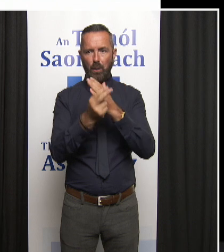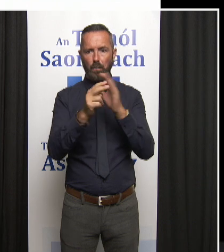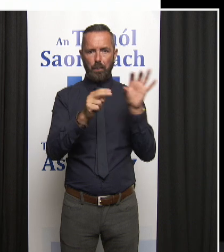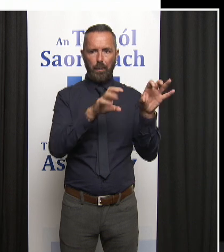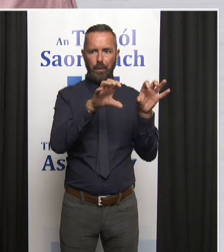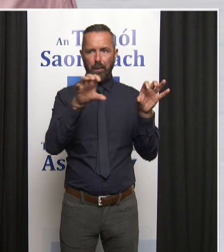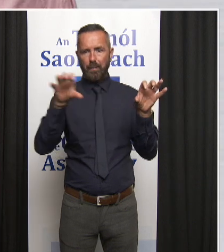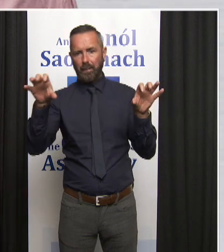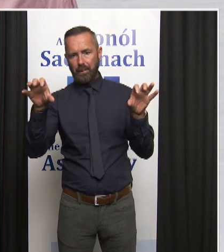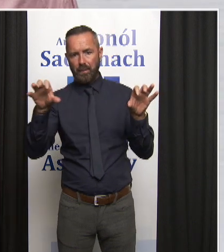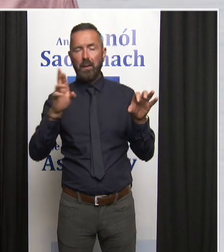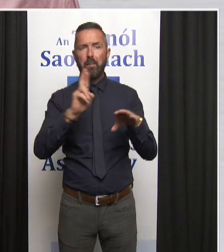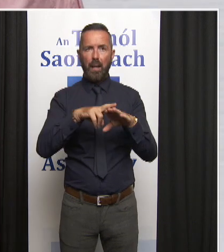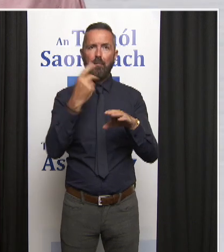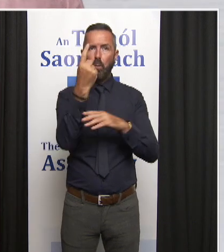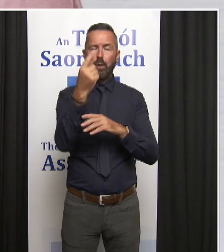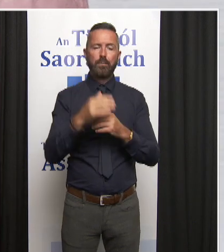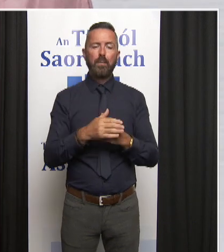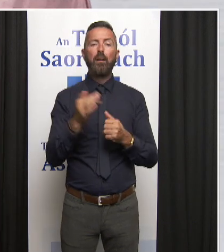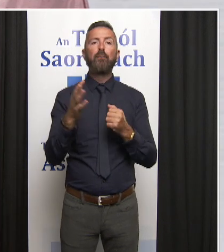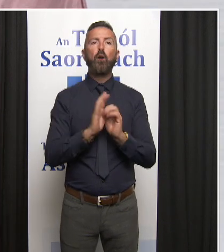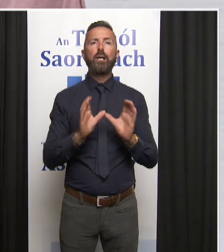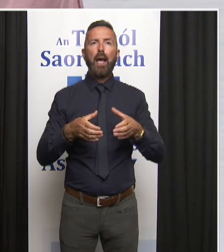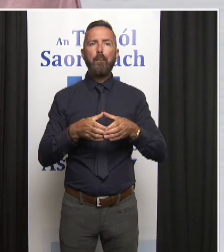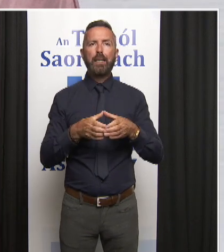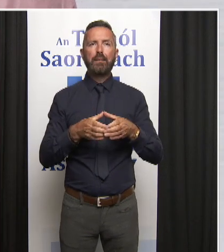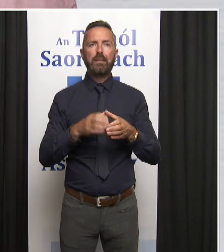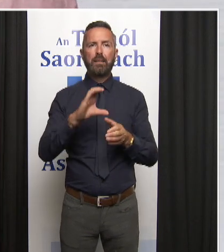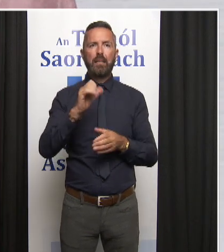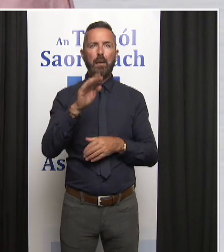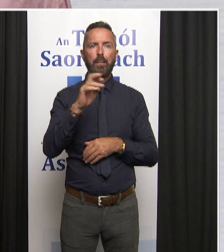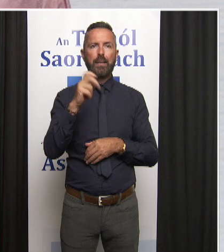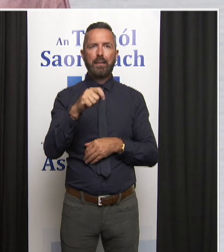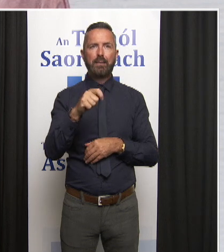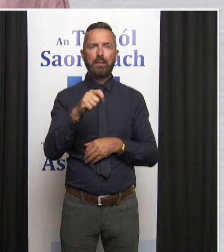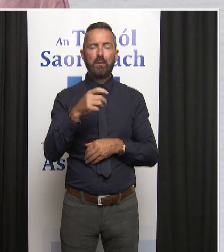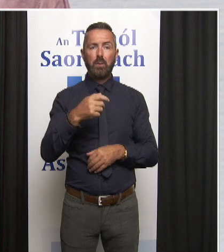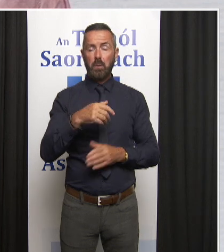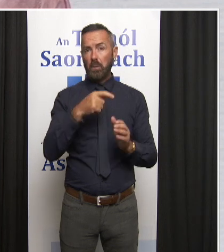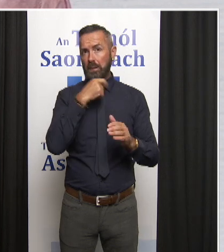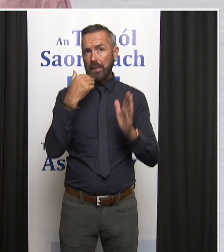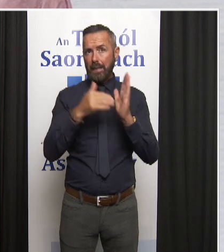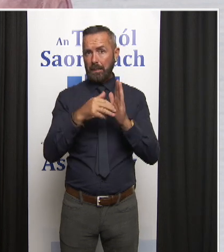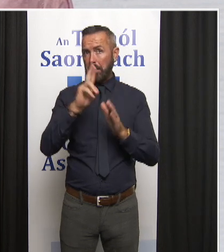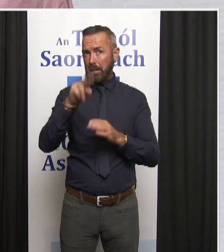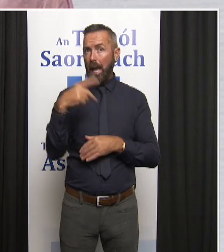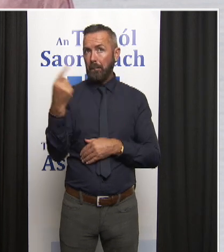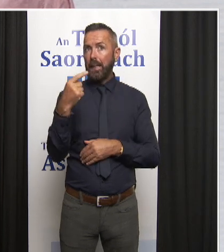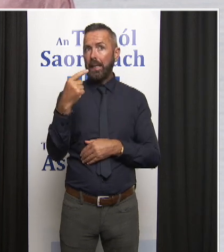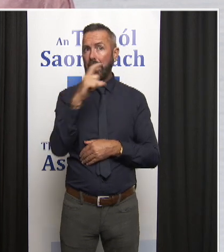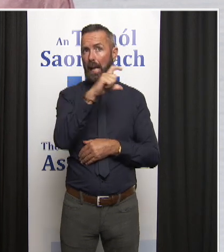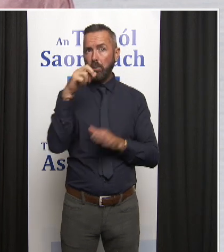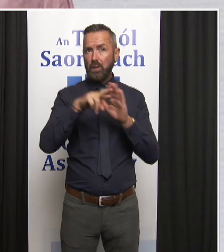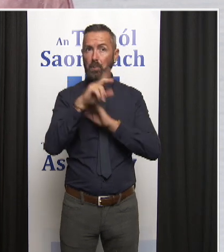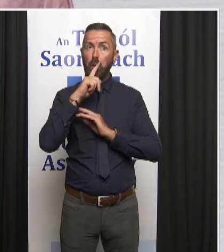them to account. And then for the cabinet, we said they could be councillors, but I wouldn't restrict it to that. And you could have, as they do in other cities,